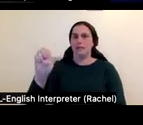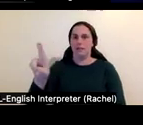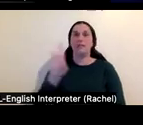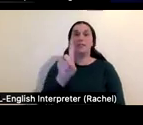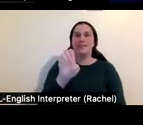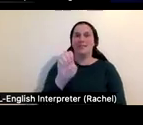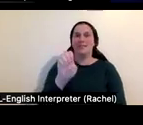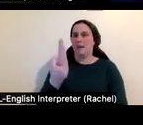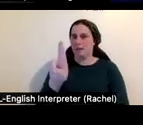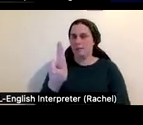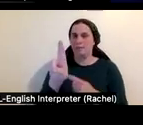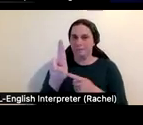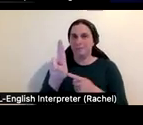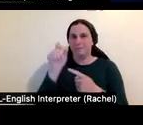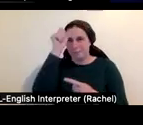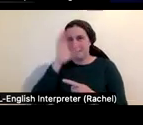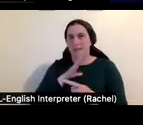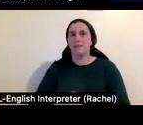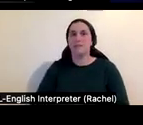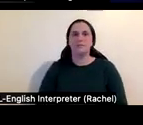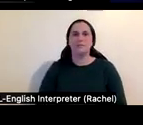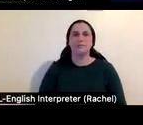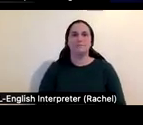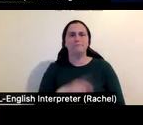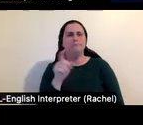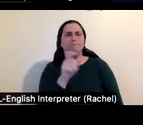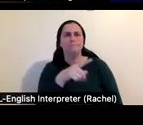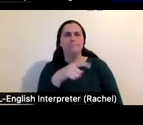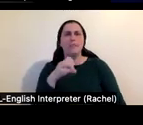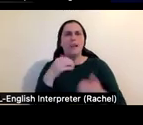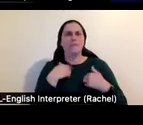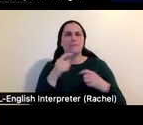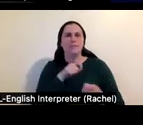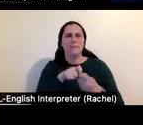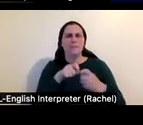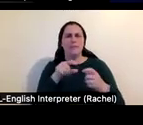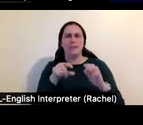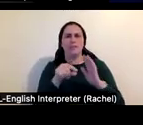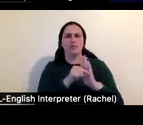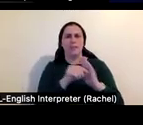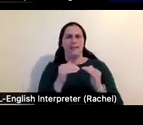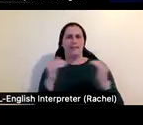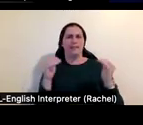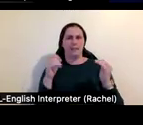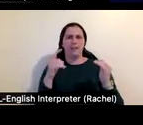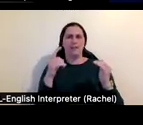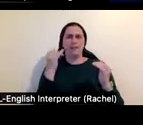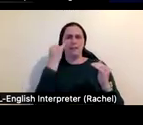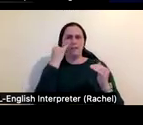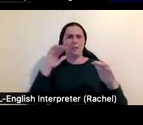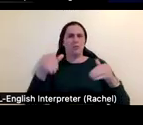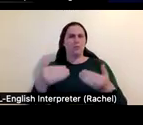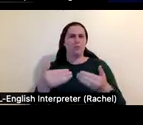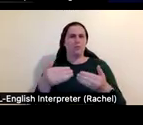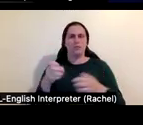particular grade level where the articles are particularly stressed? Just because I would think, because in English, when you're